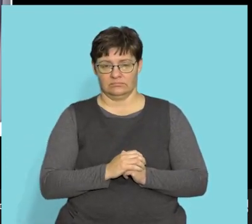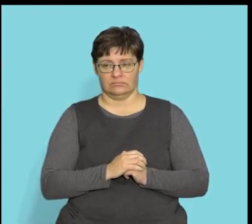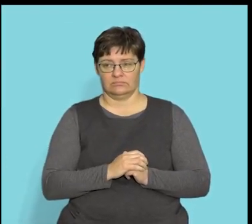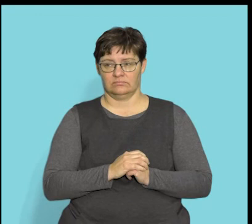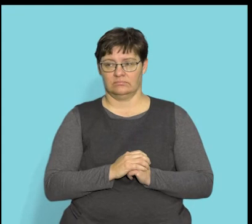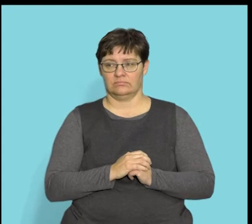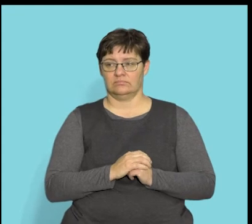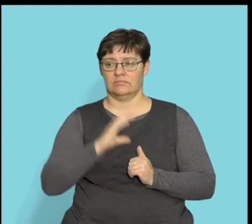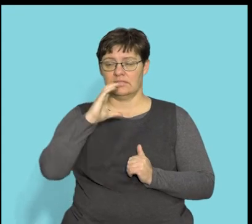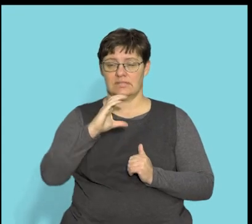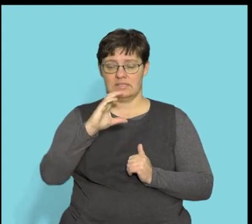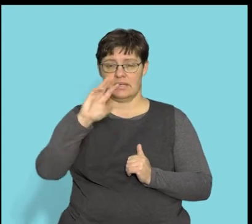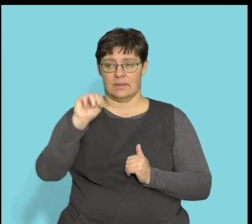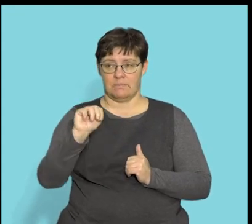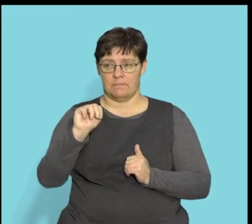245,04.